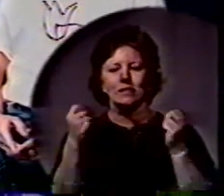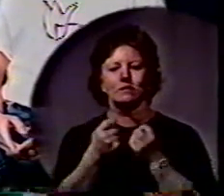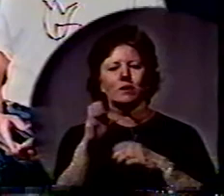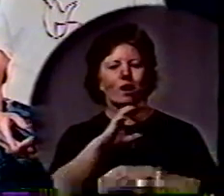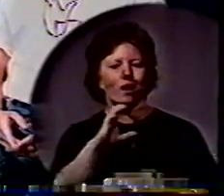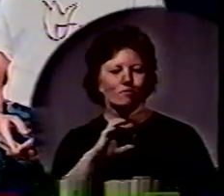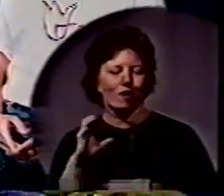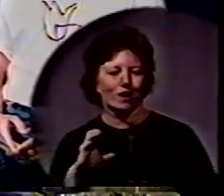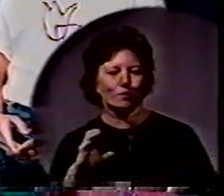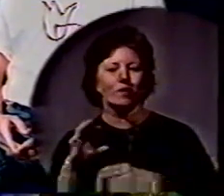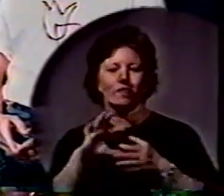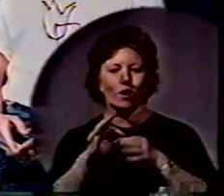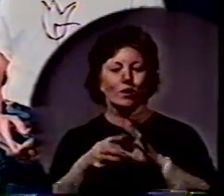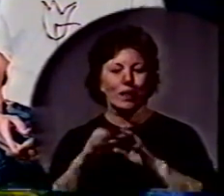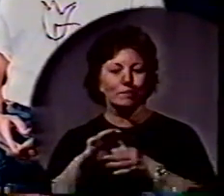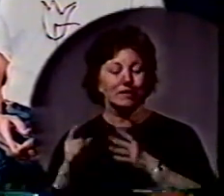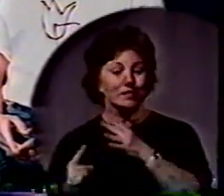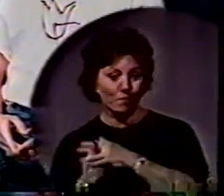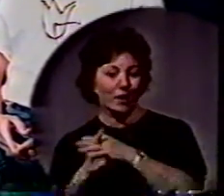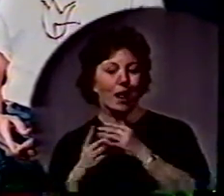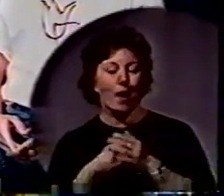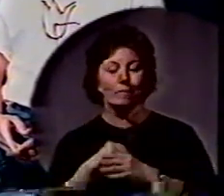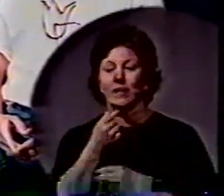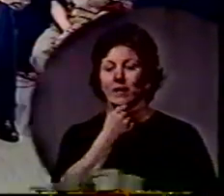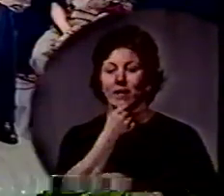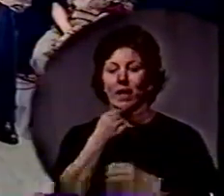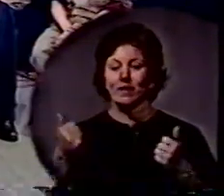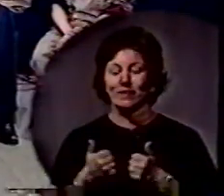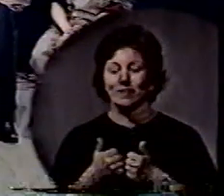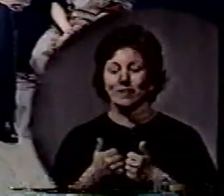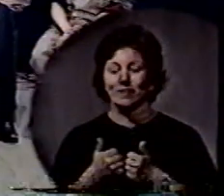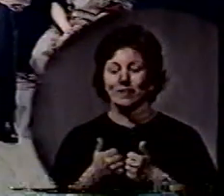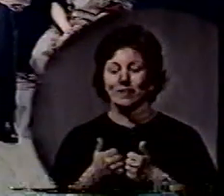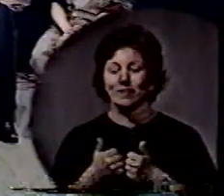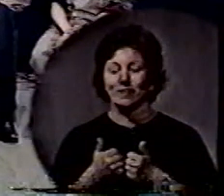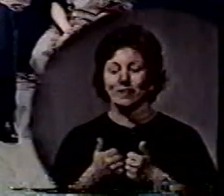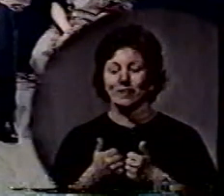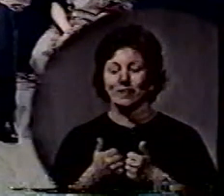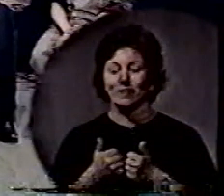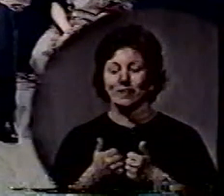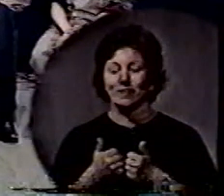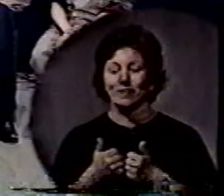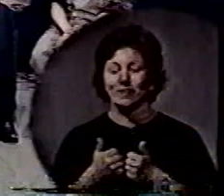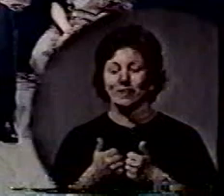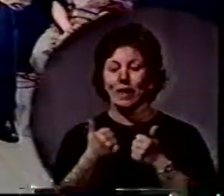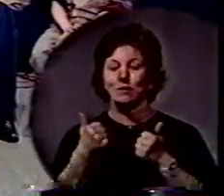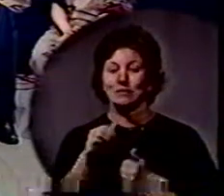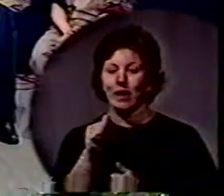With the Olympics coming up, the Gay Games in 1998 in Amsterdam.